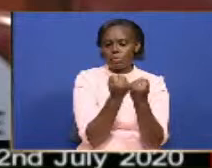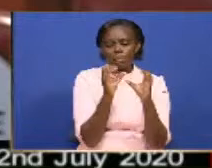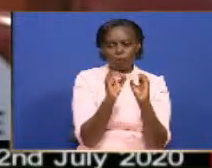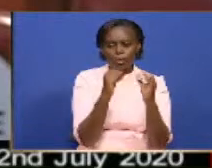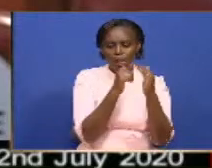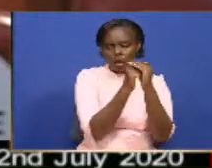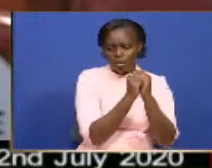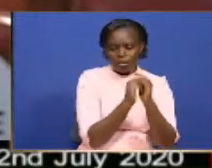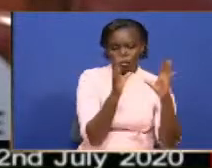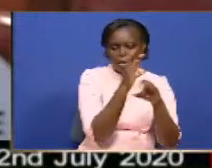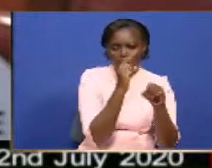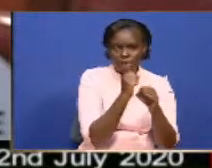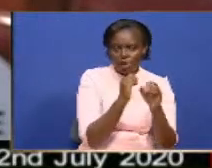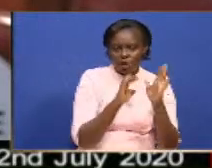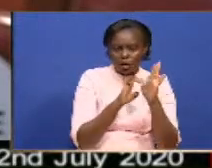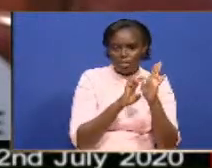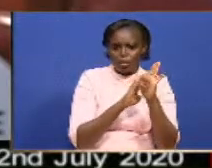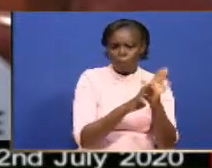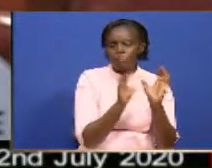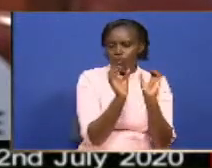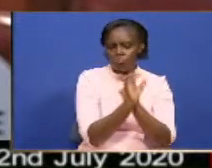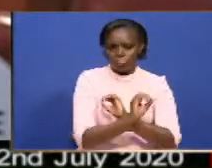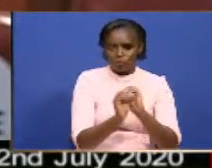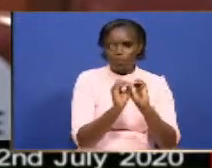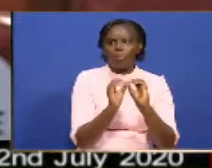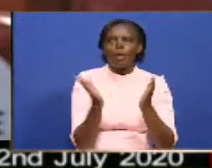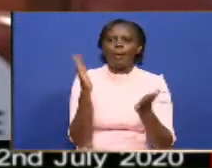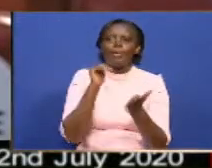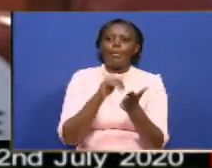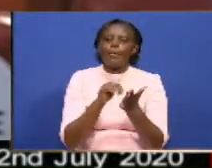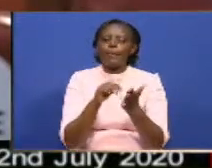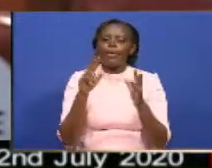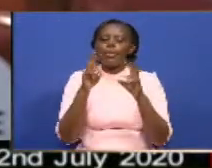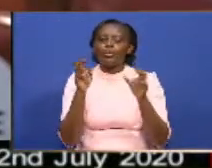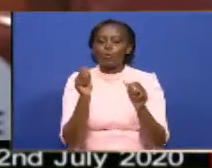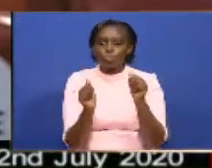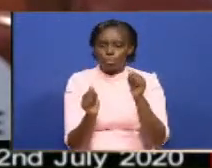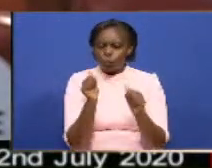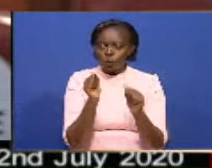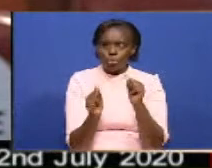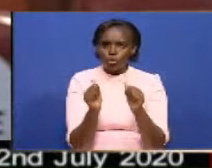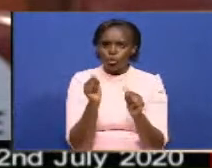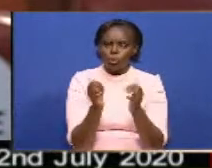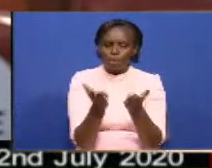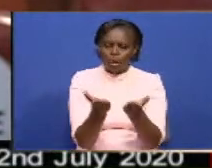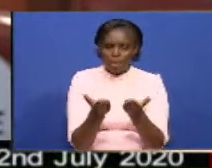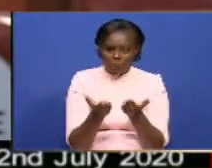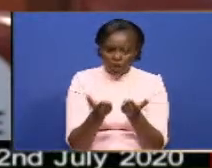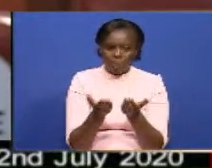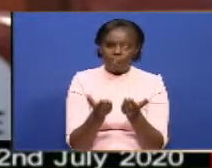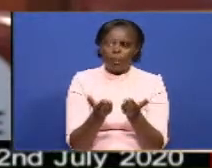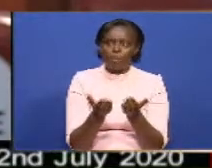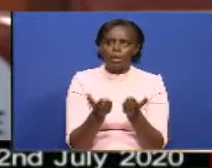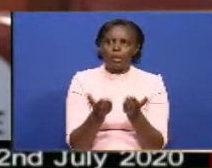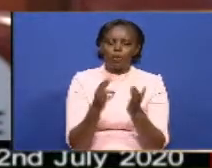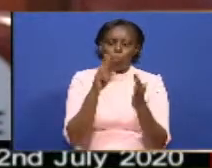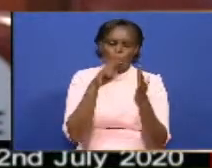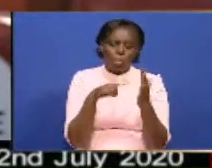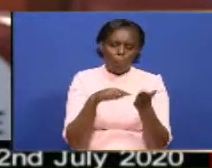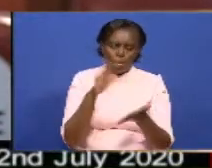religious organizations. So again, that's an issue that we need to look at